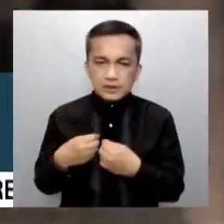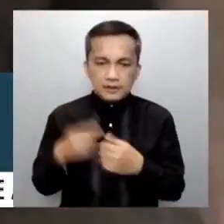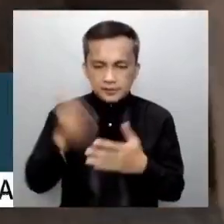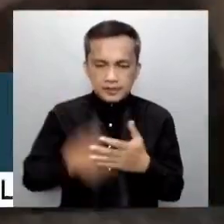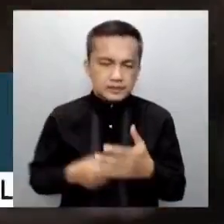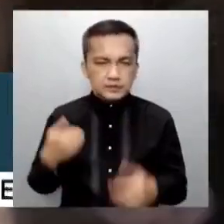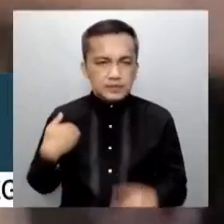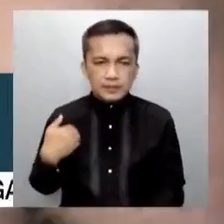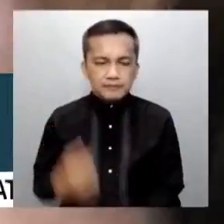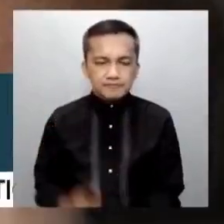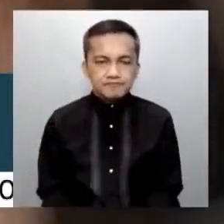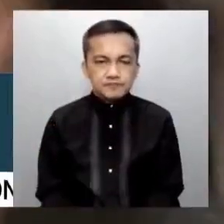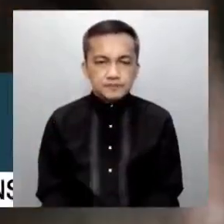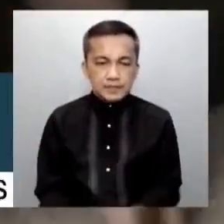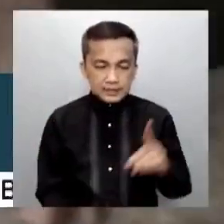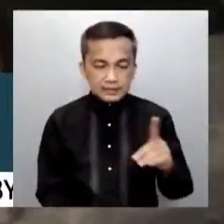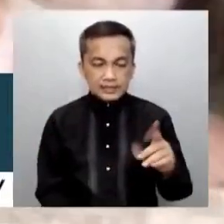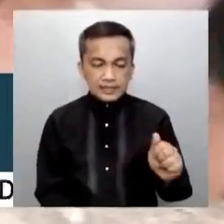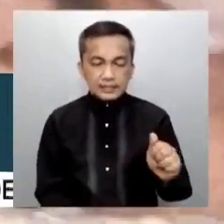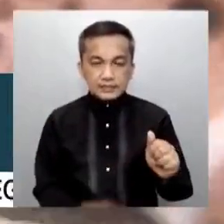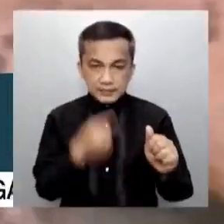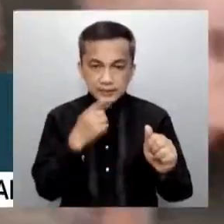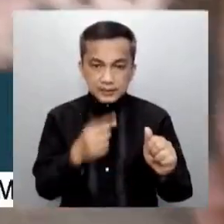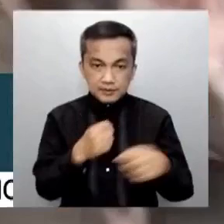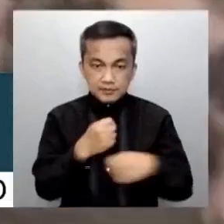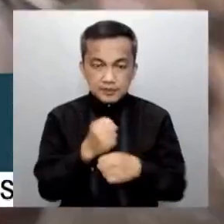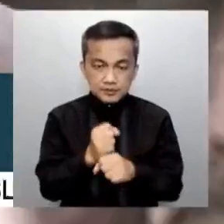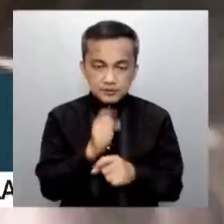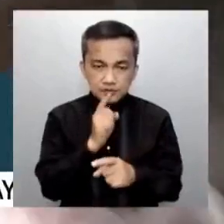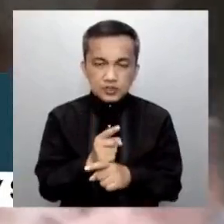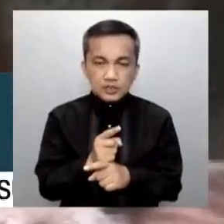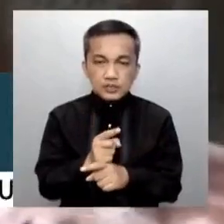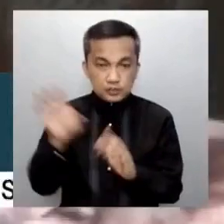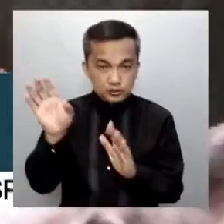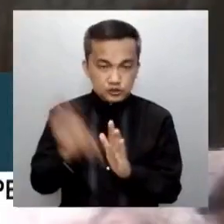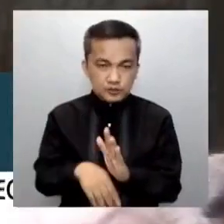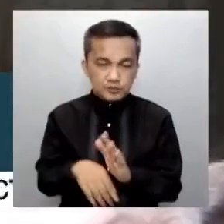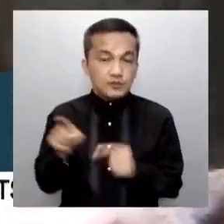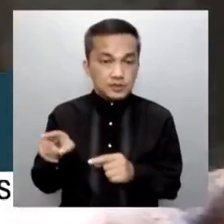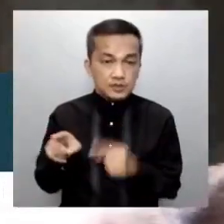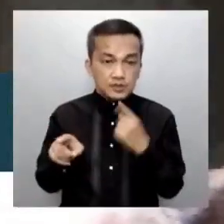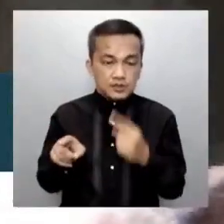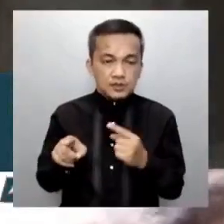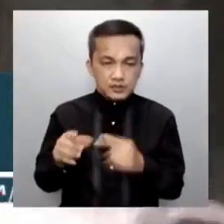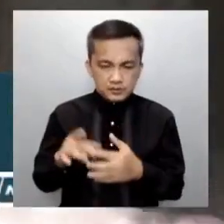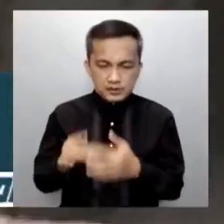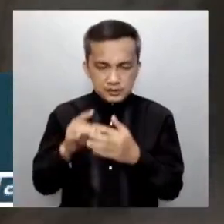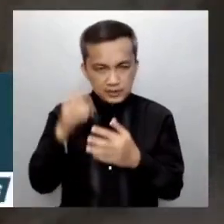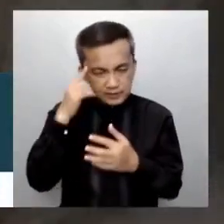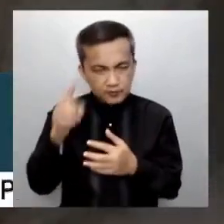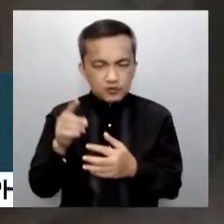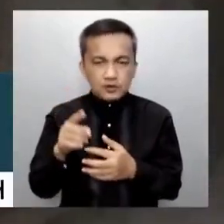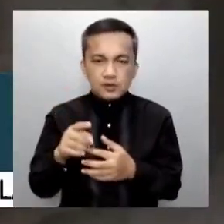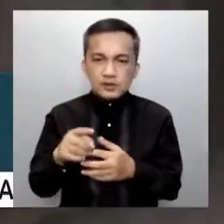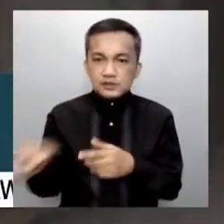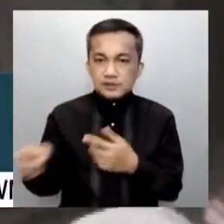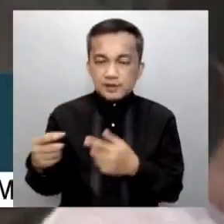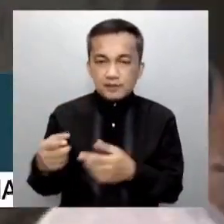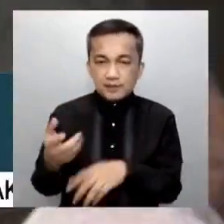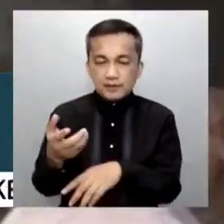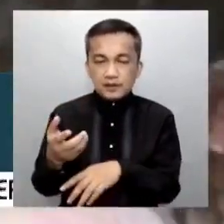Department of Agriculture said they will ensure this will be affordable, especially for backyard raisers. An initial quota